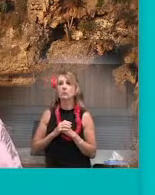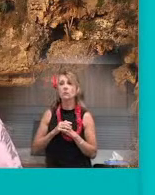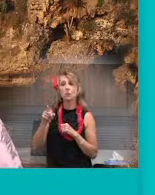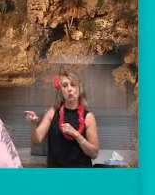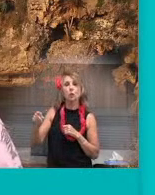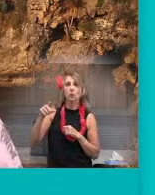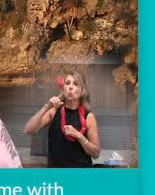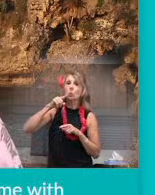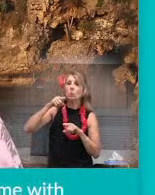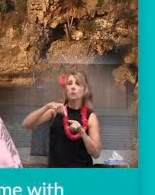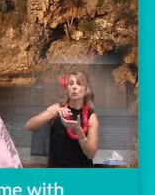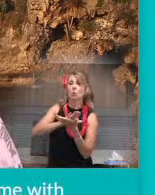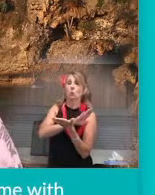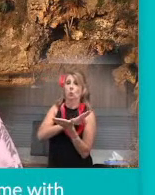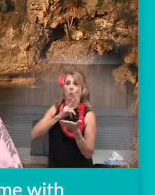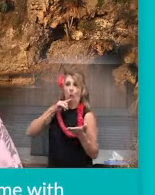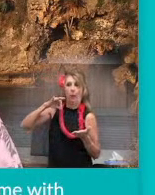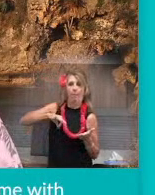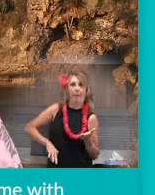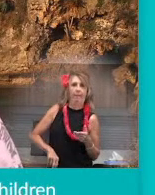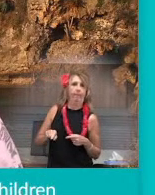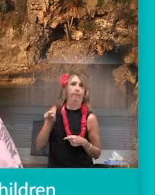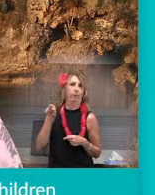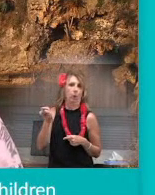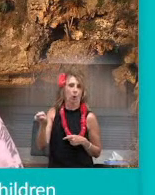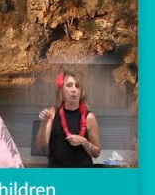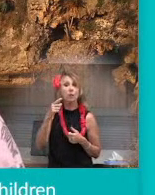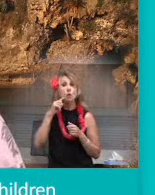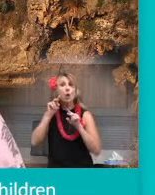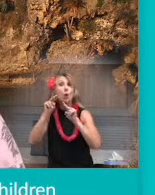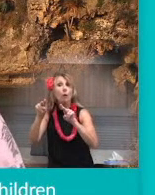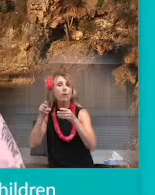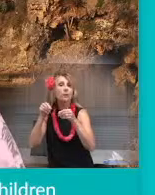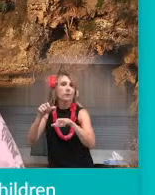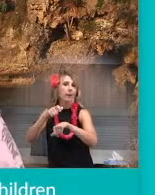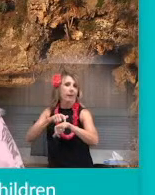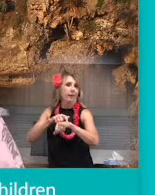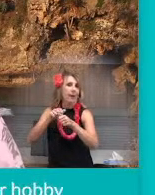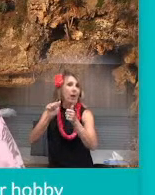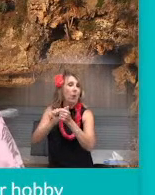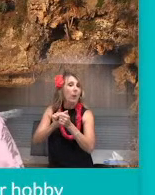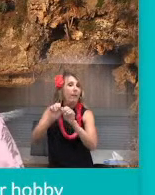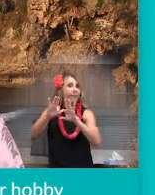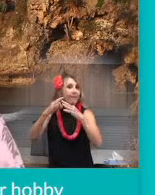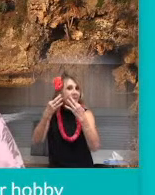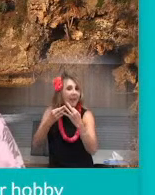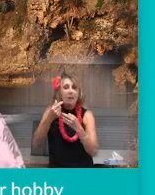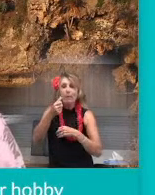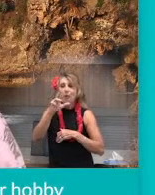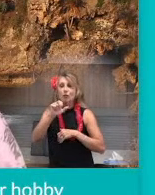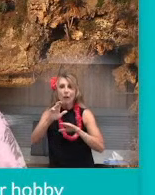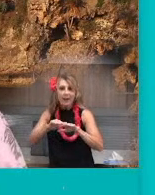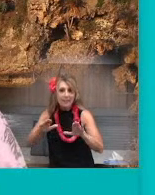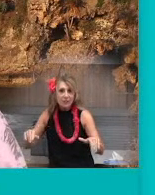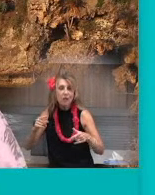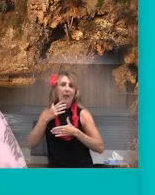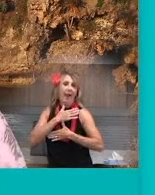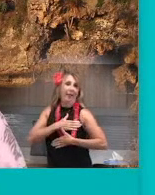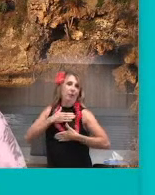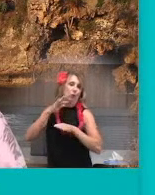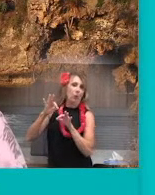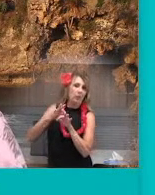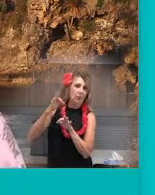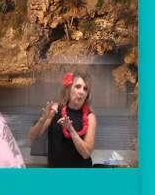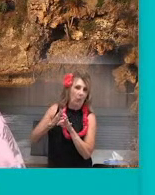St. Clair Catholic. She looks forward to spending time with her family, especially her grandchildren, and to devoting more time to her hobby of